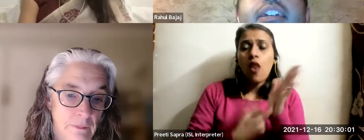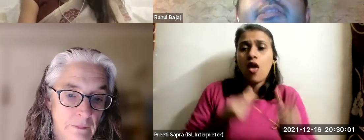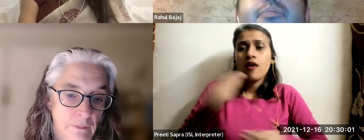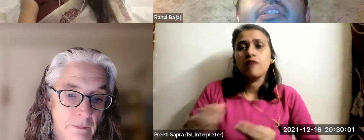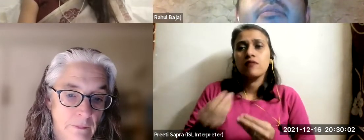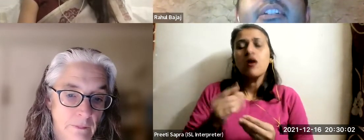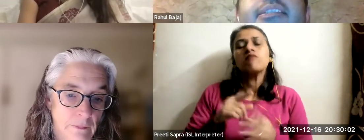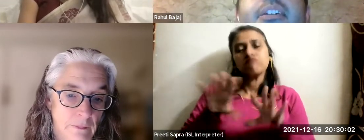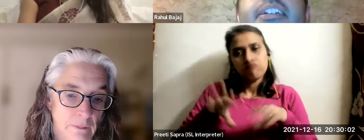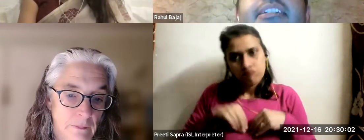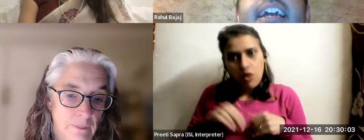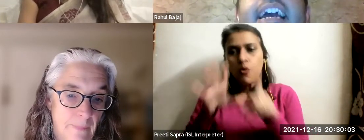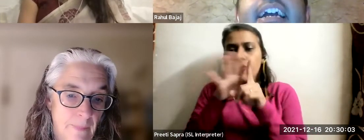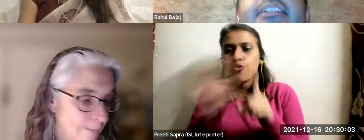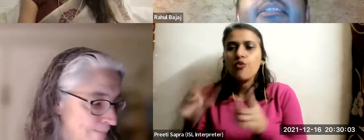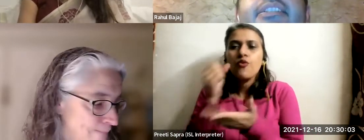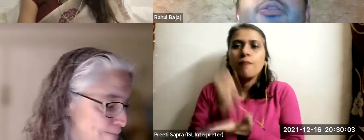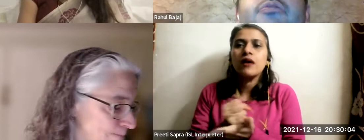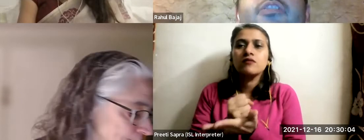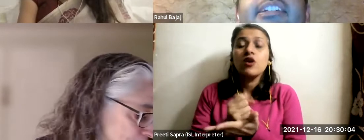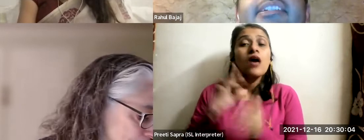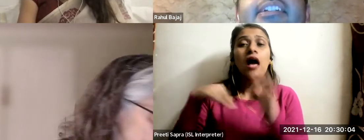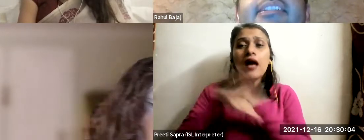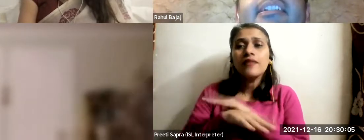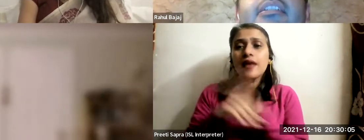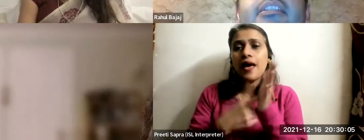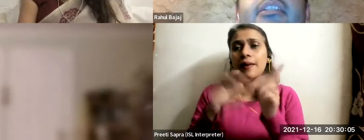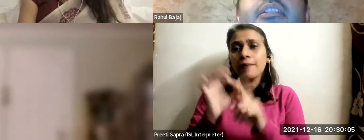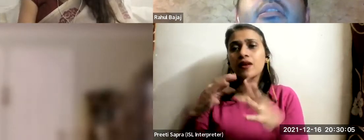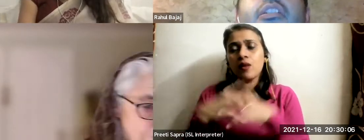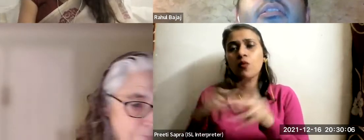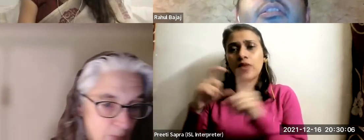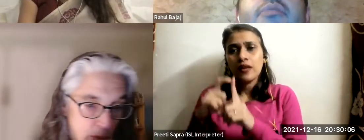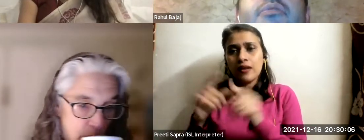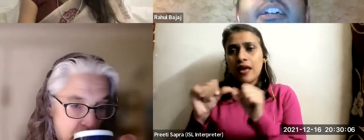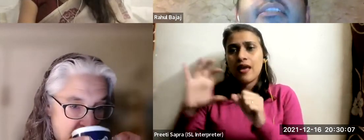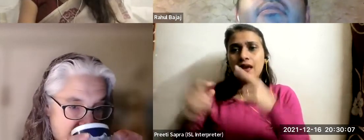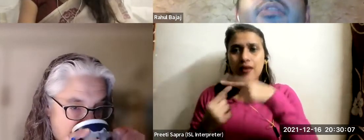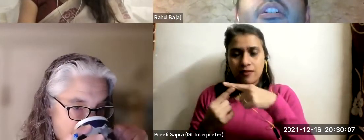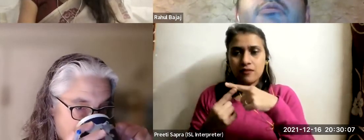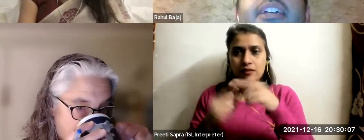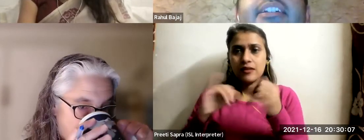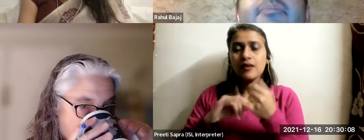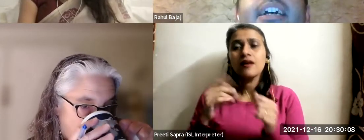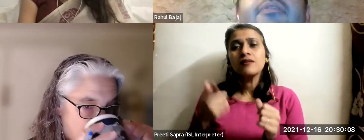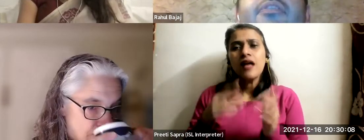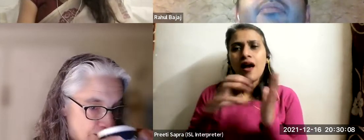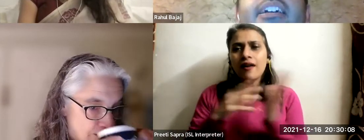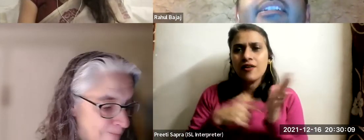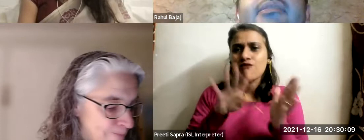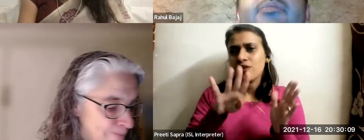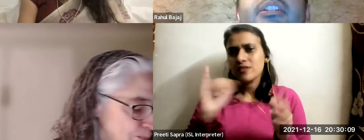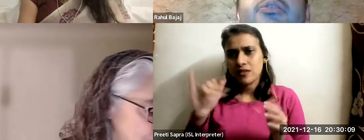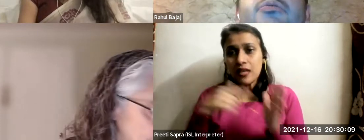under the Rights of Persons with Disabilities Act, under Section 46, all service providers were to make their